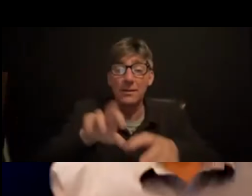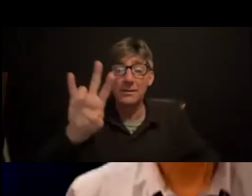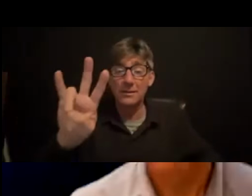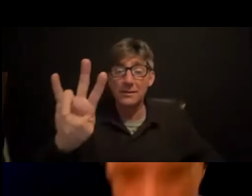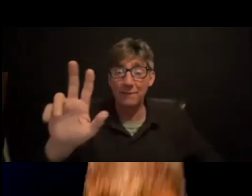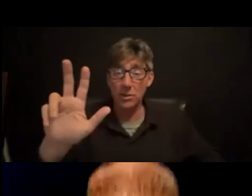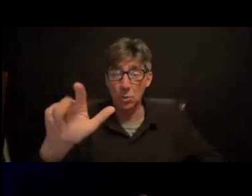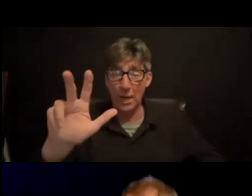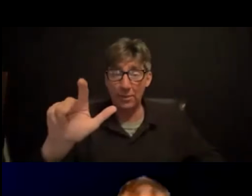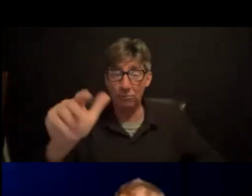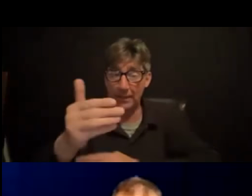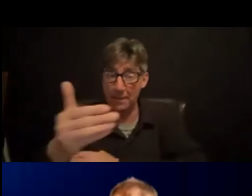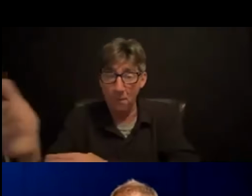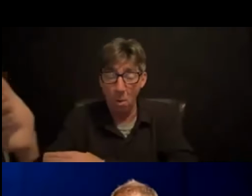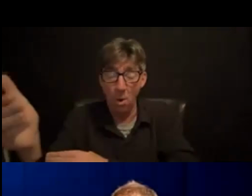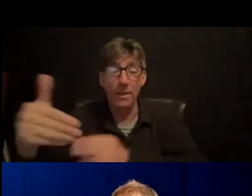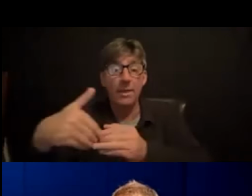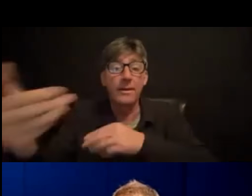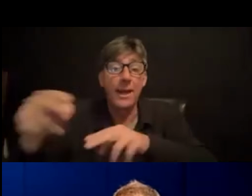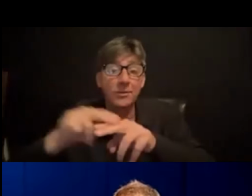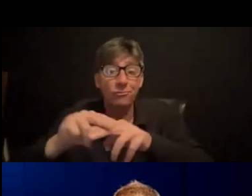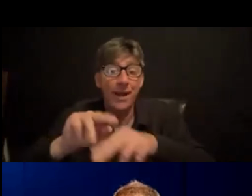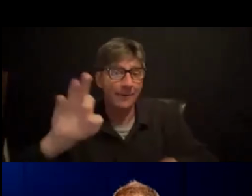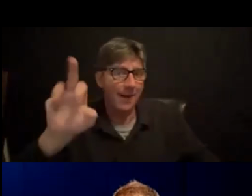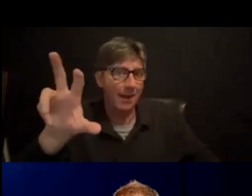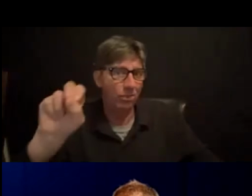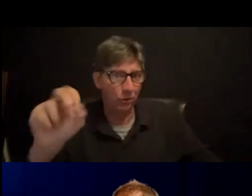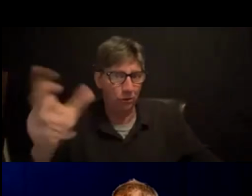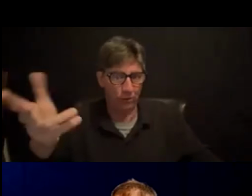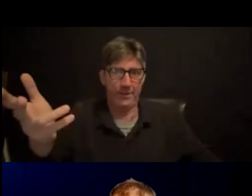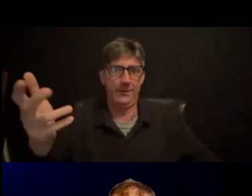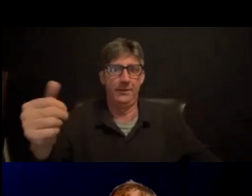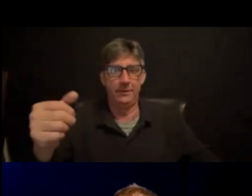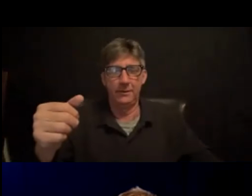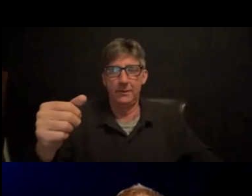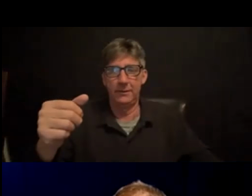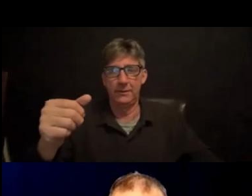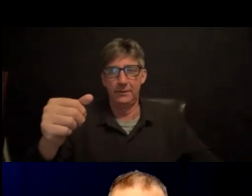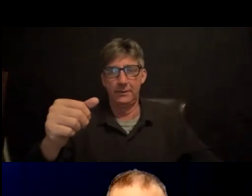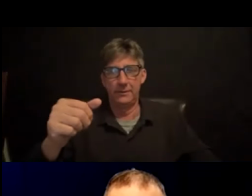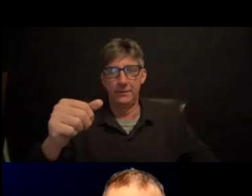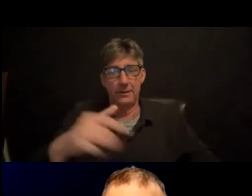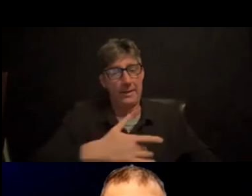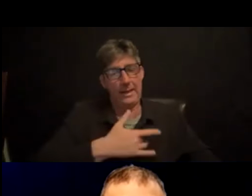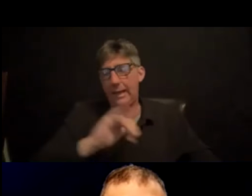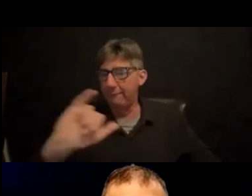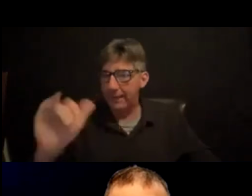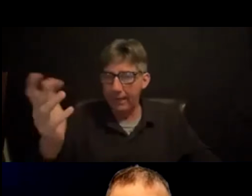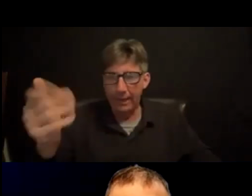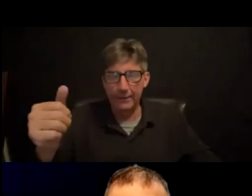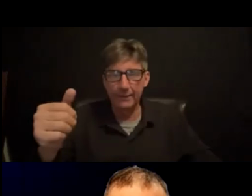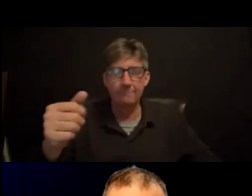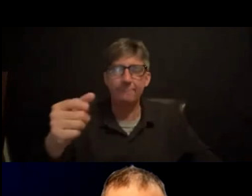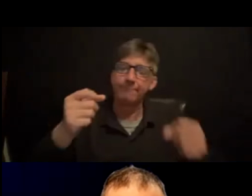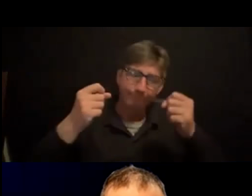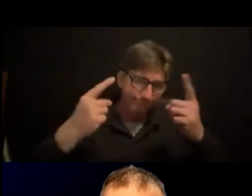and unfortunately the next train's not till 9:30. And I feel like, and I understand, I don't know what the service is